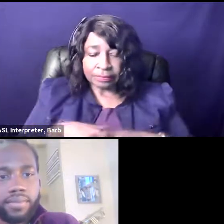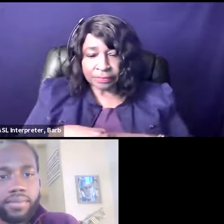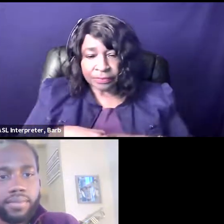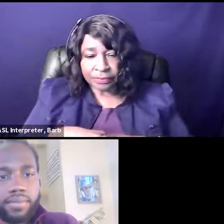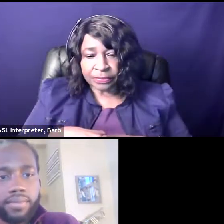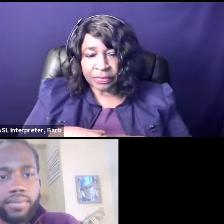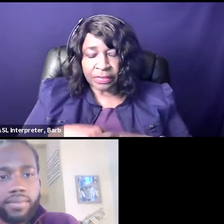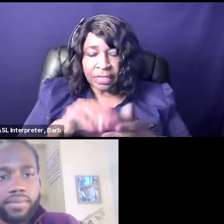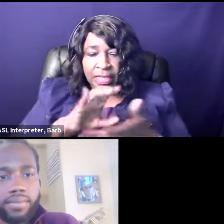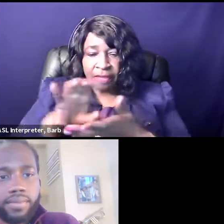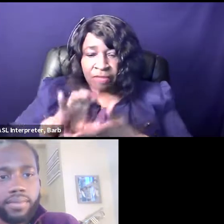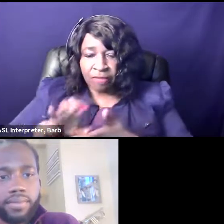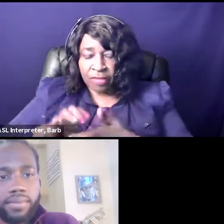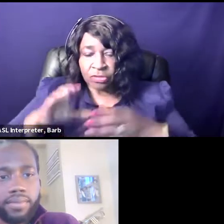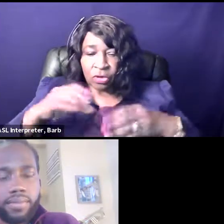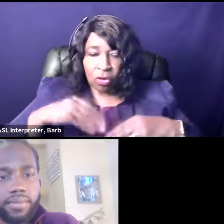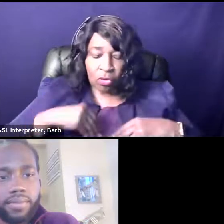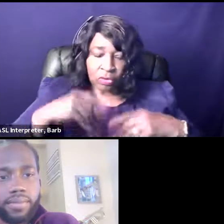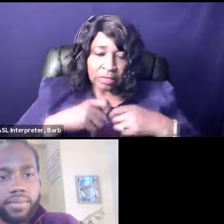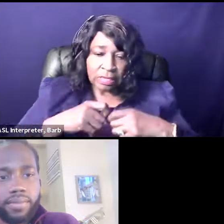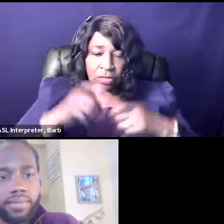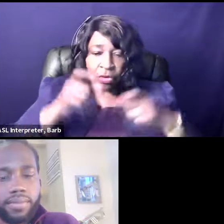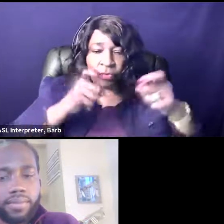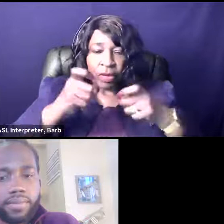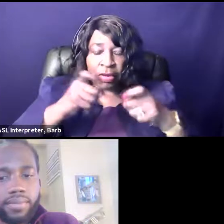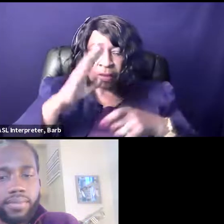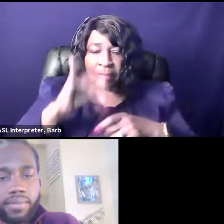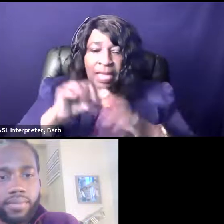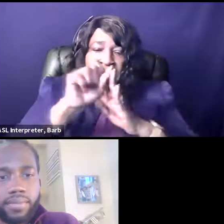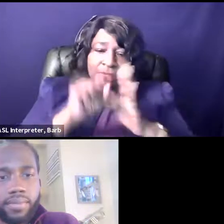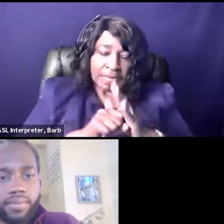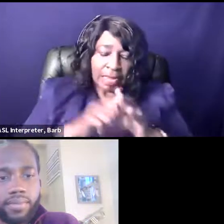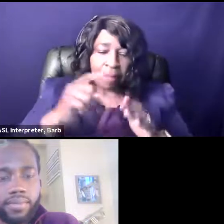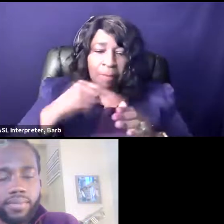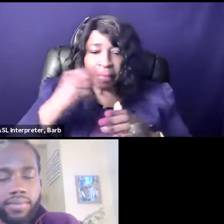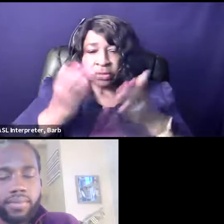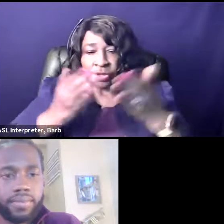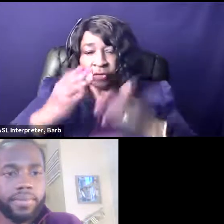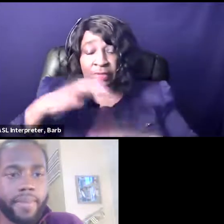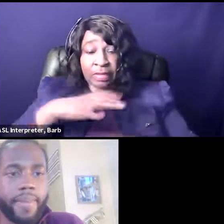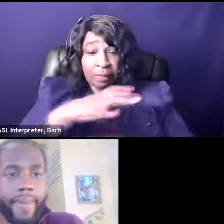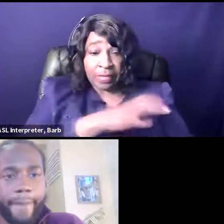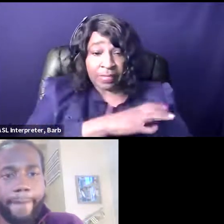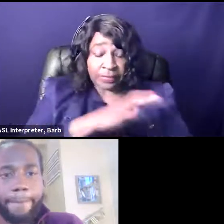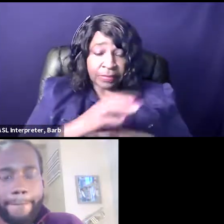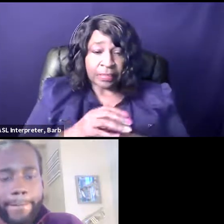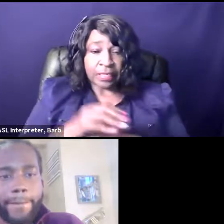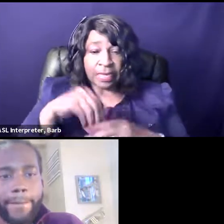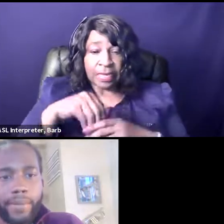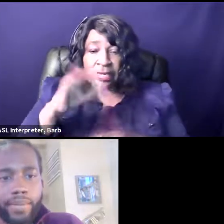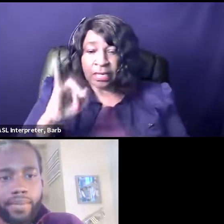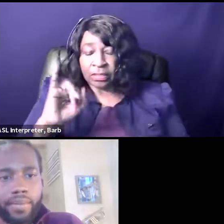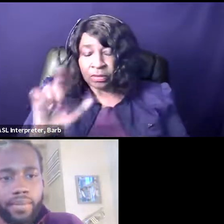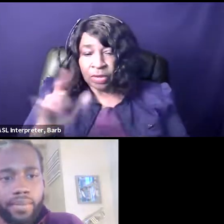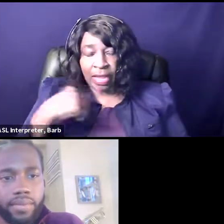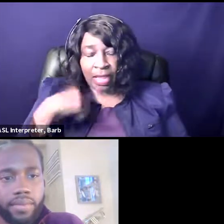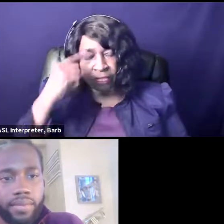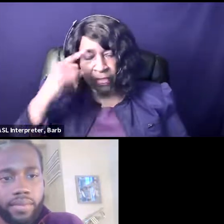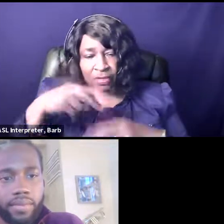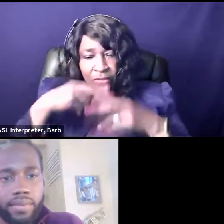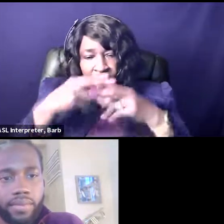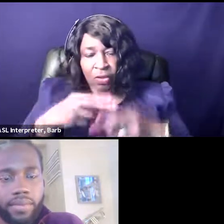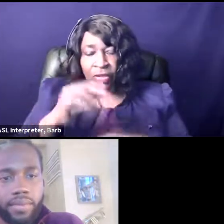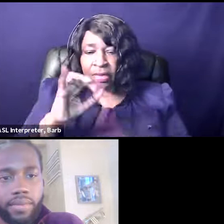Investor-owned utilities are regulated by state public service commissions or public utility commissions. In Illinois, I think it's called the Illinois